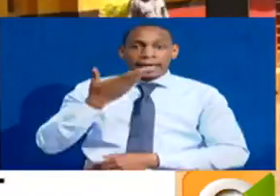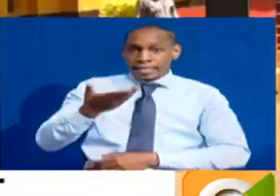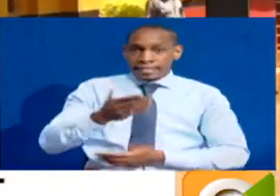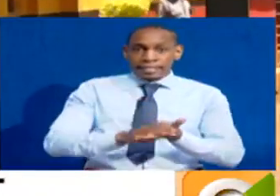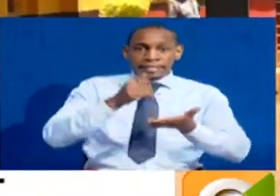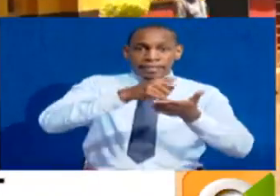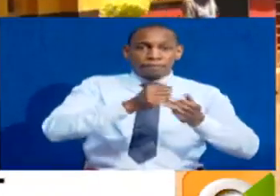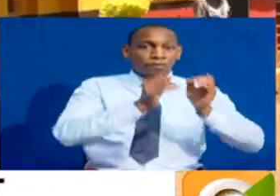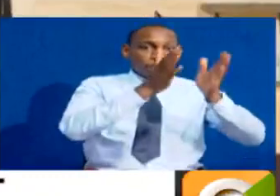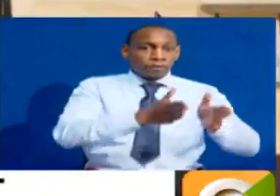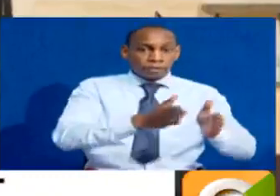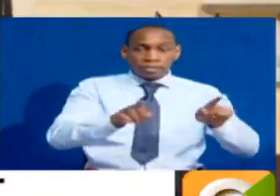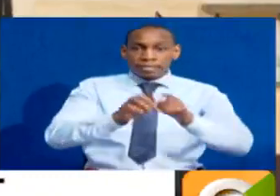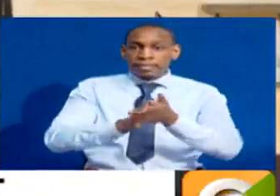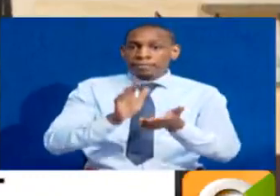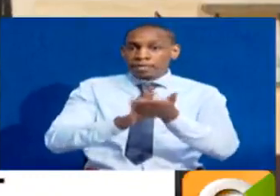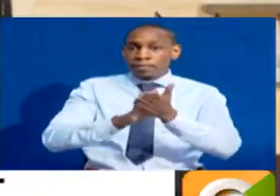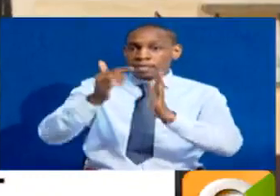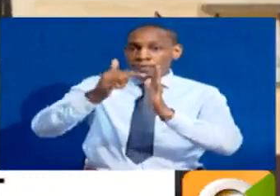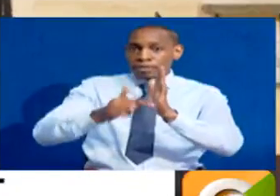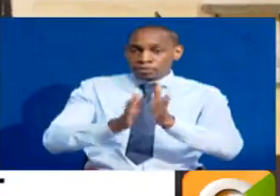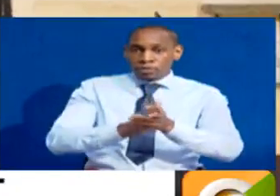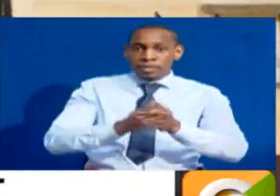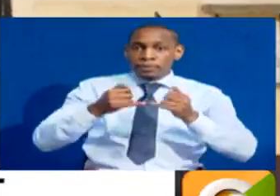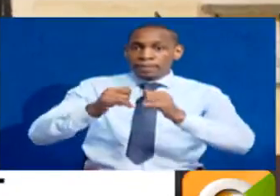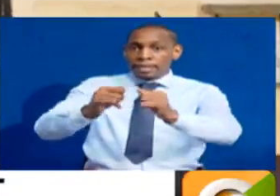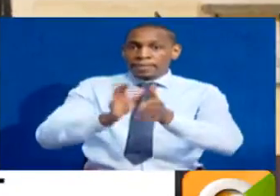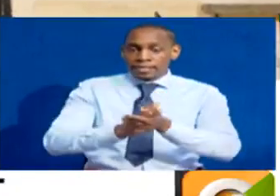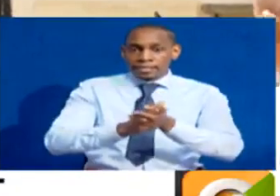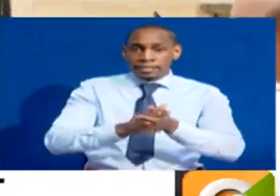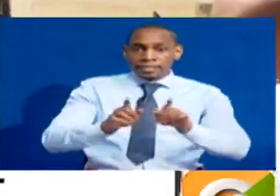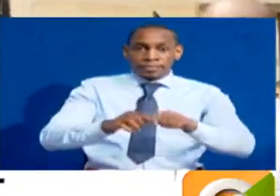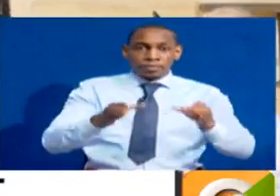from implicated offices, and make recommendations for implementation